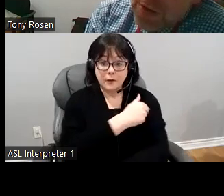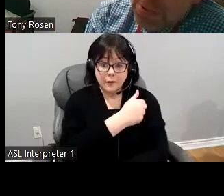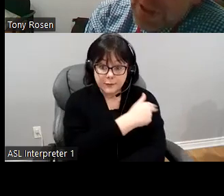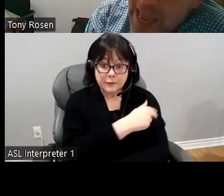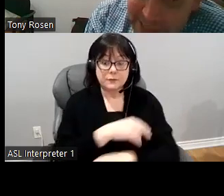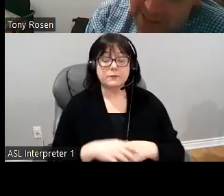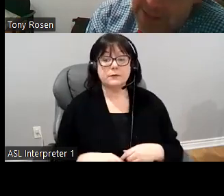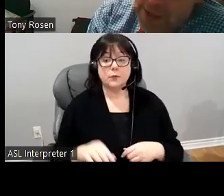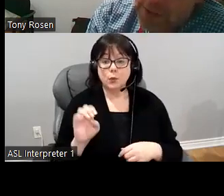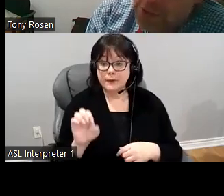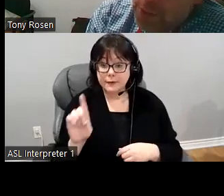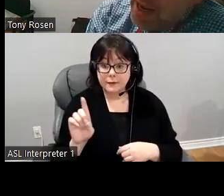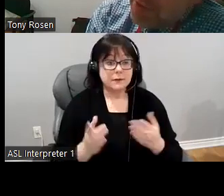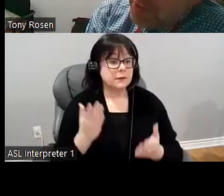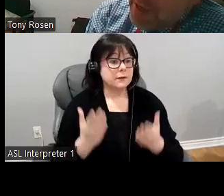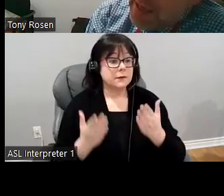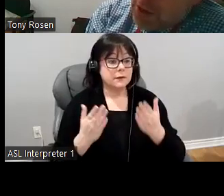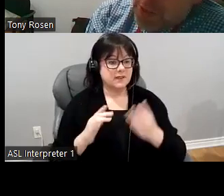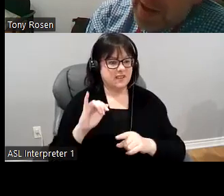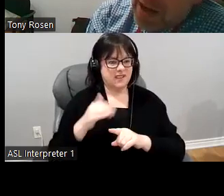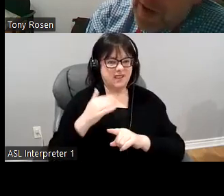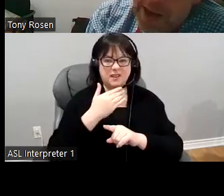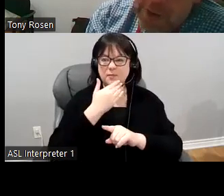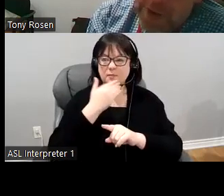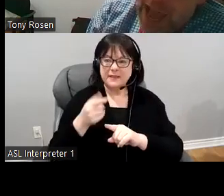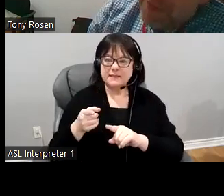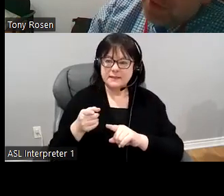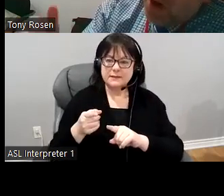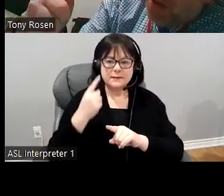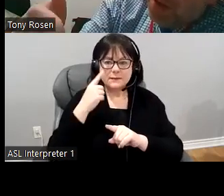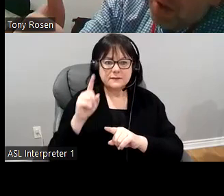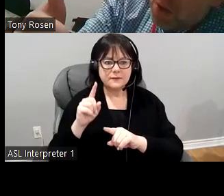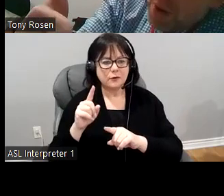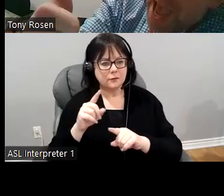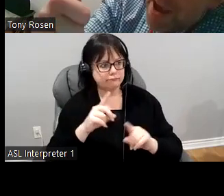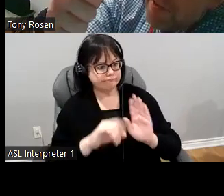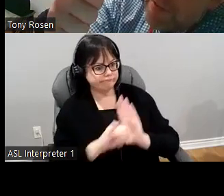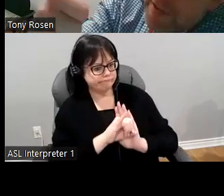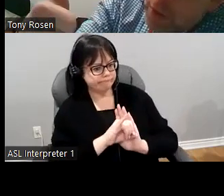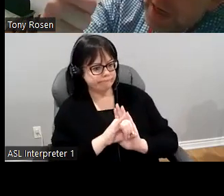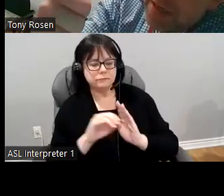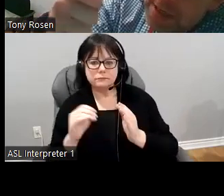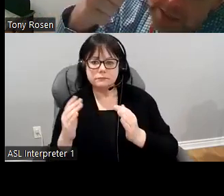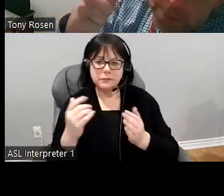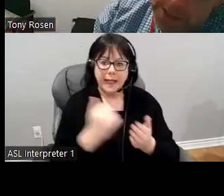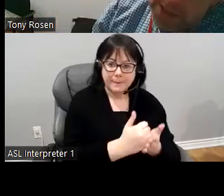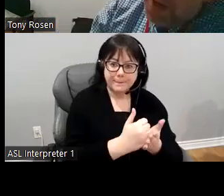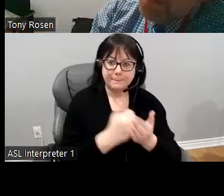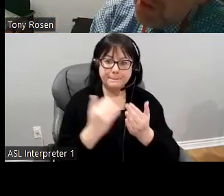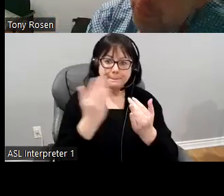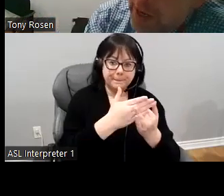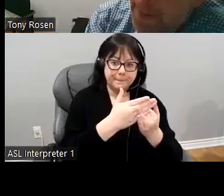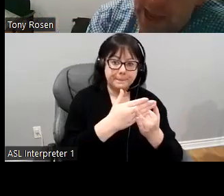ideal place to intervene or to identify and intervene. After all, we have varied